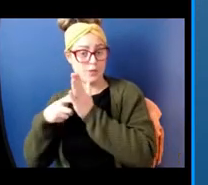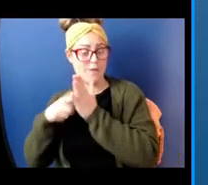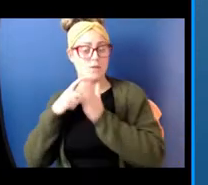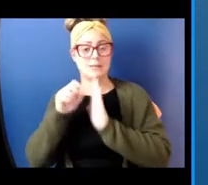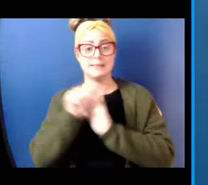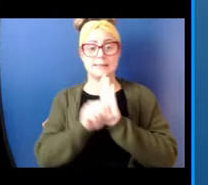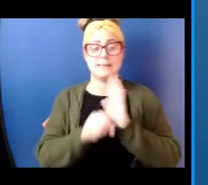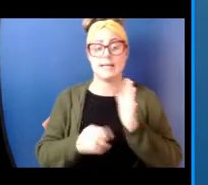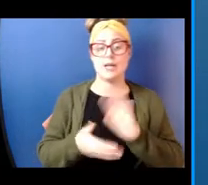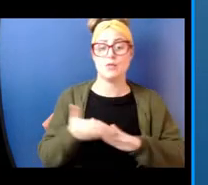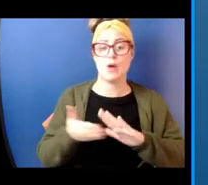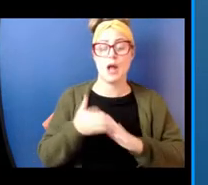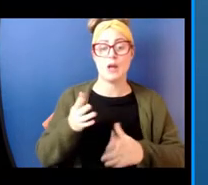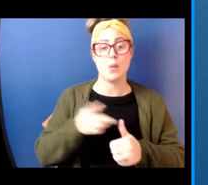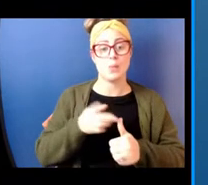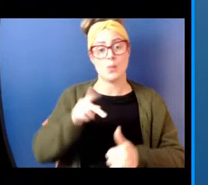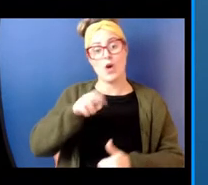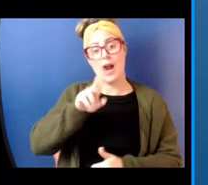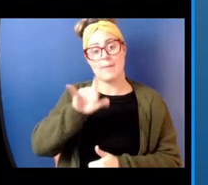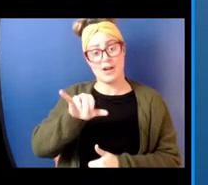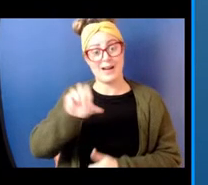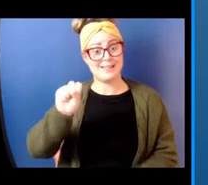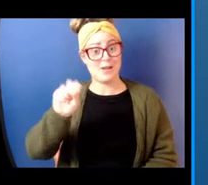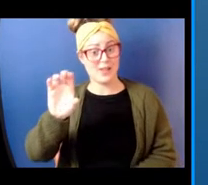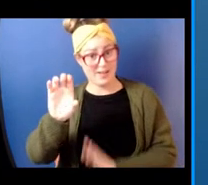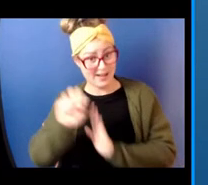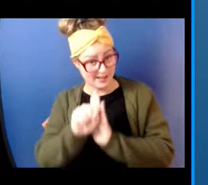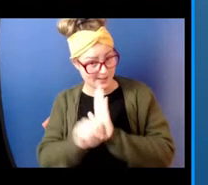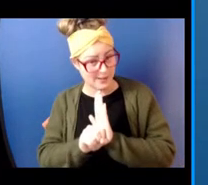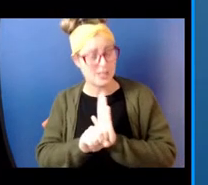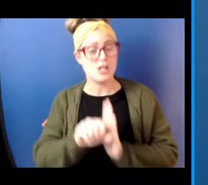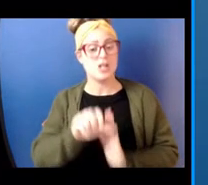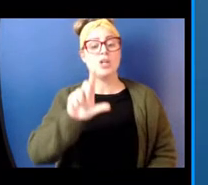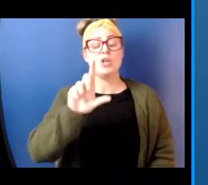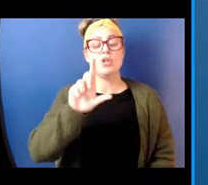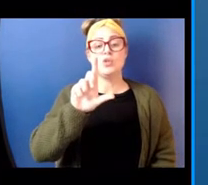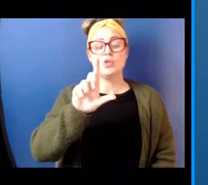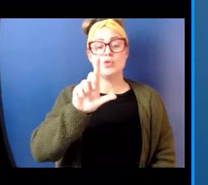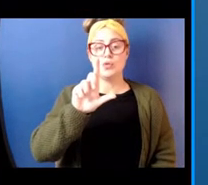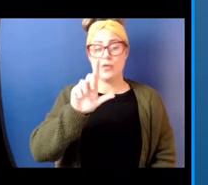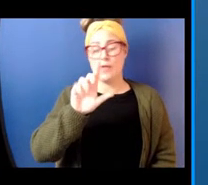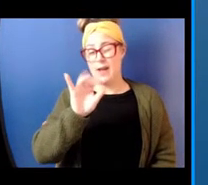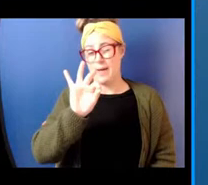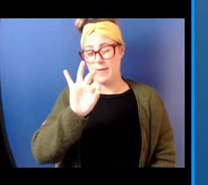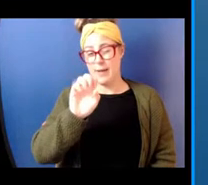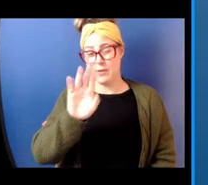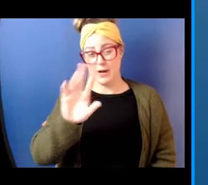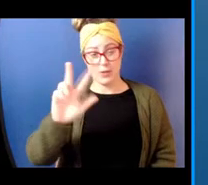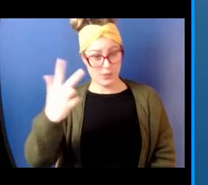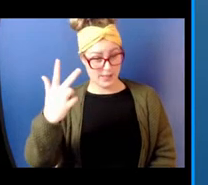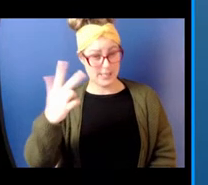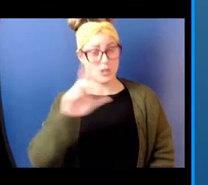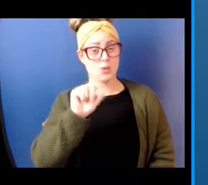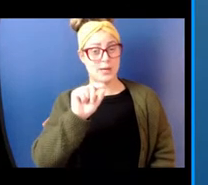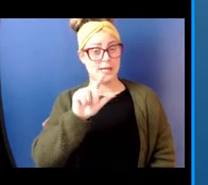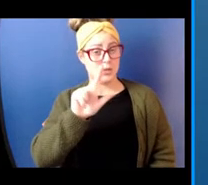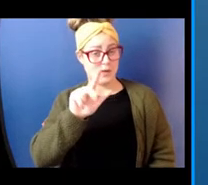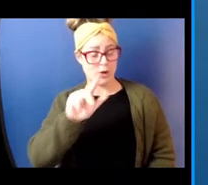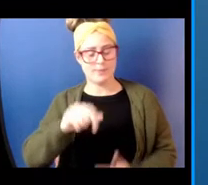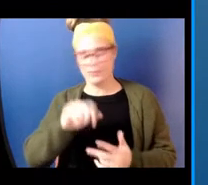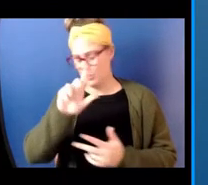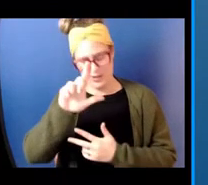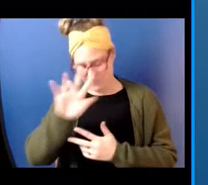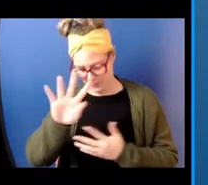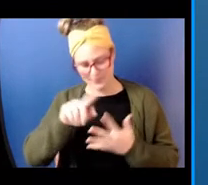on February 3 2024. New Hampshire and Nevada on February 6 Georgia